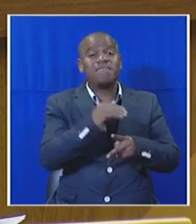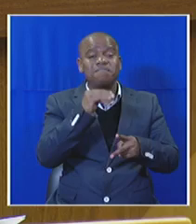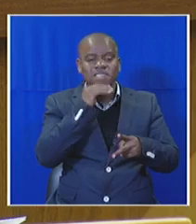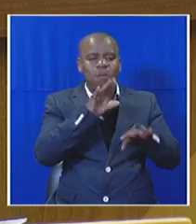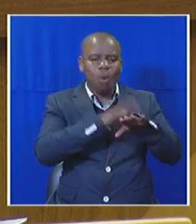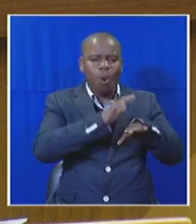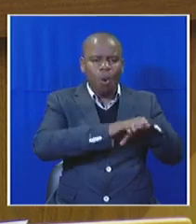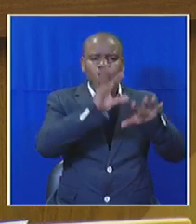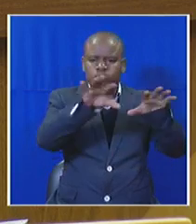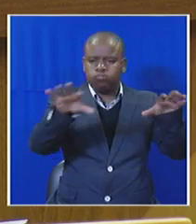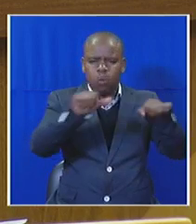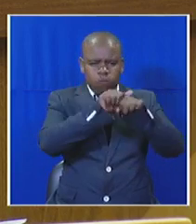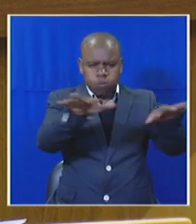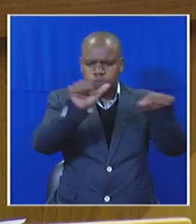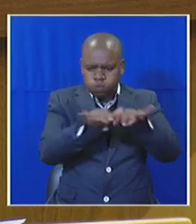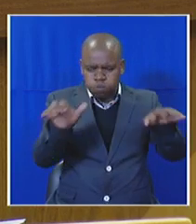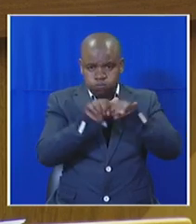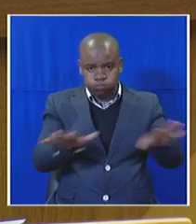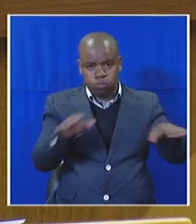be activated.